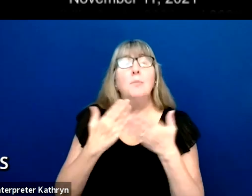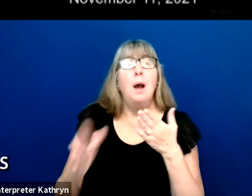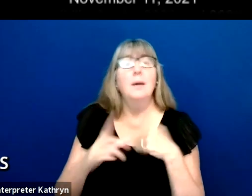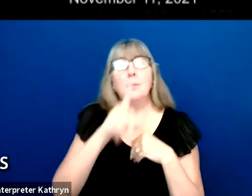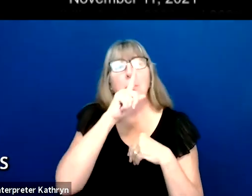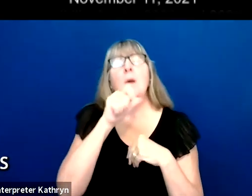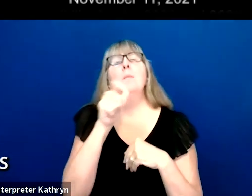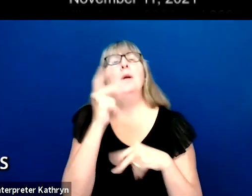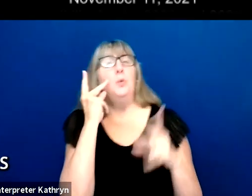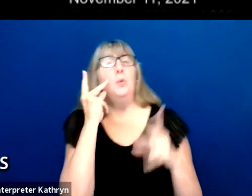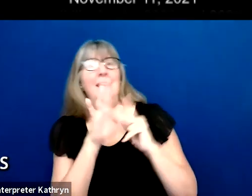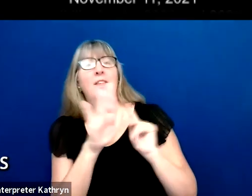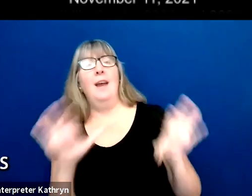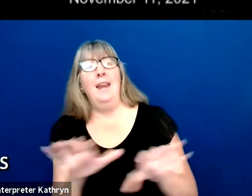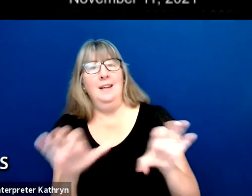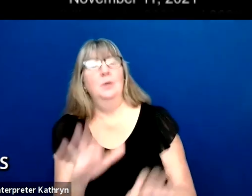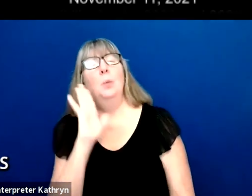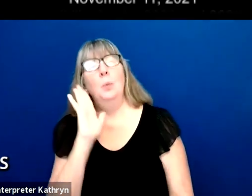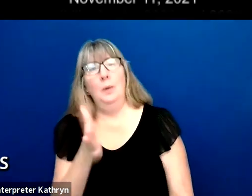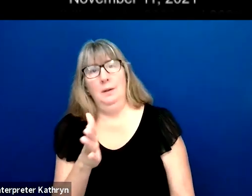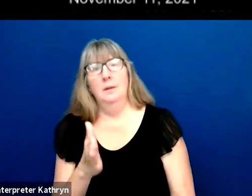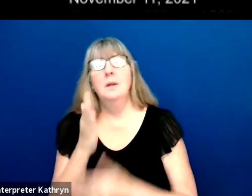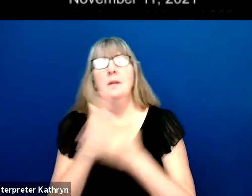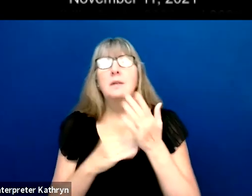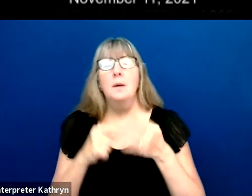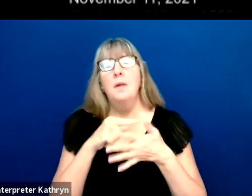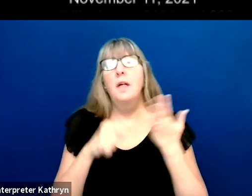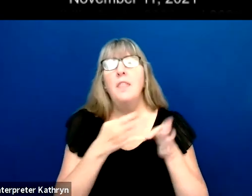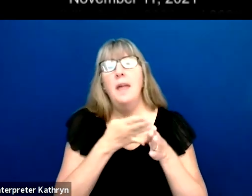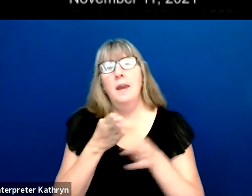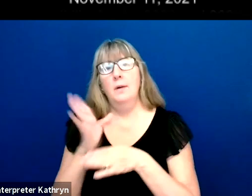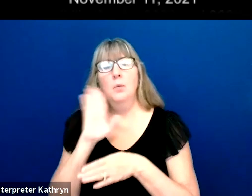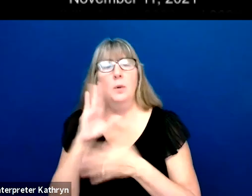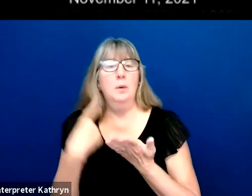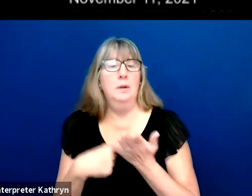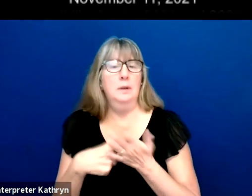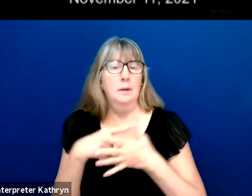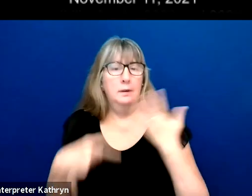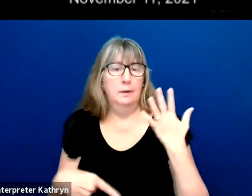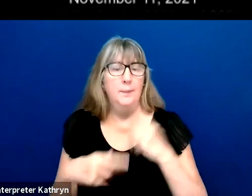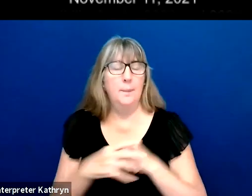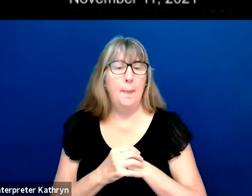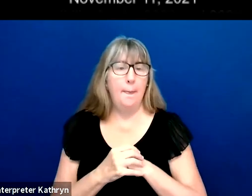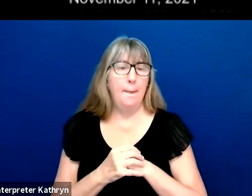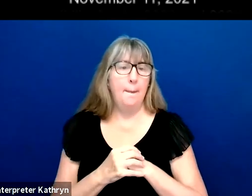it in their actions and some of the areas that we're going to talk about that follow.